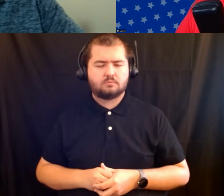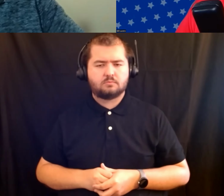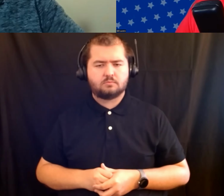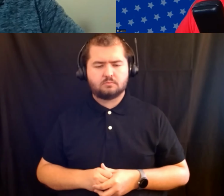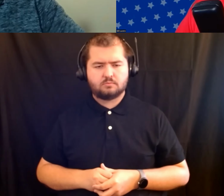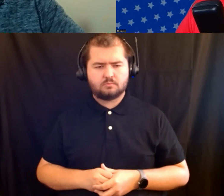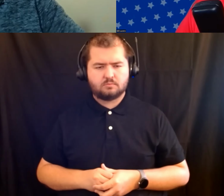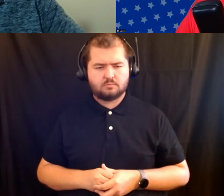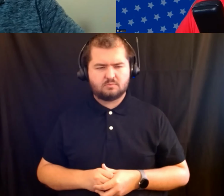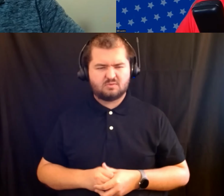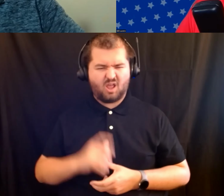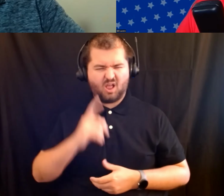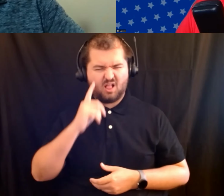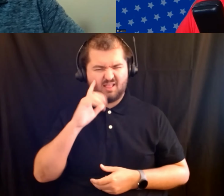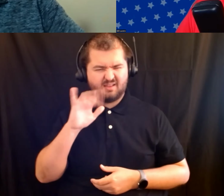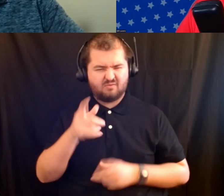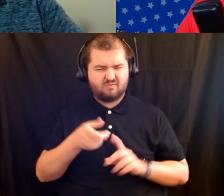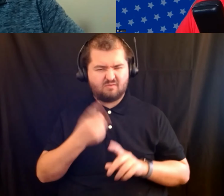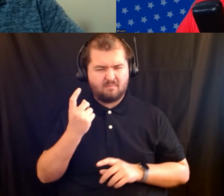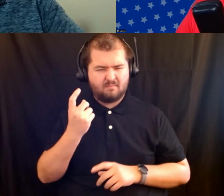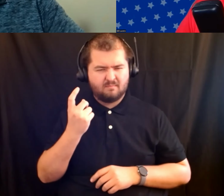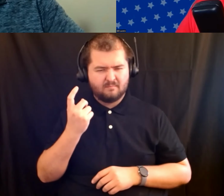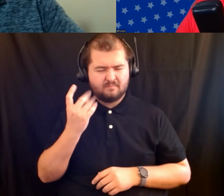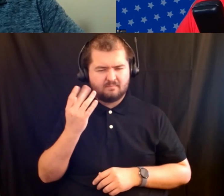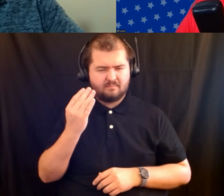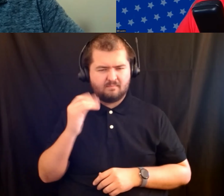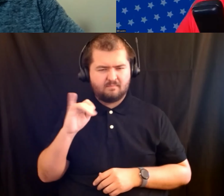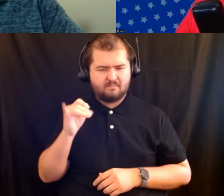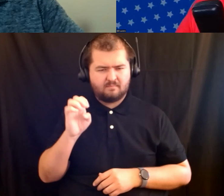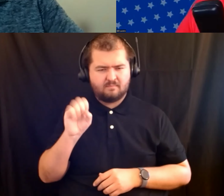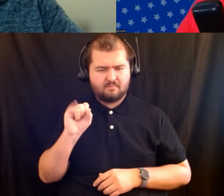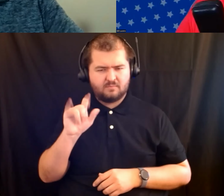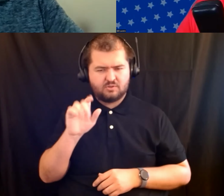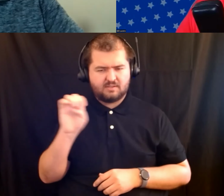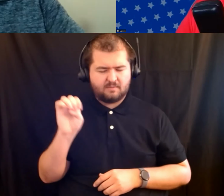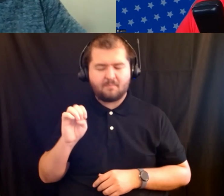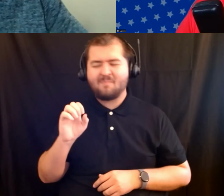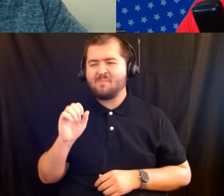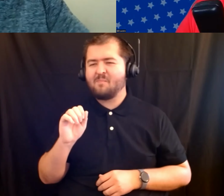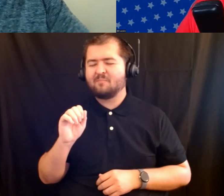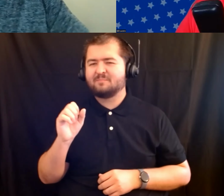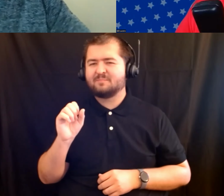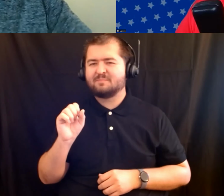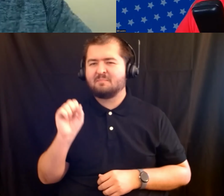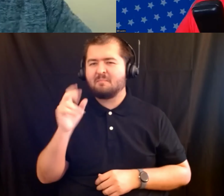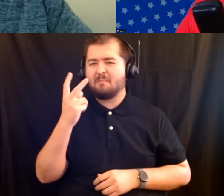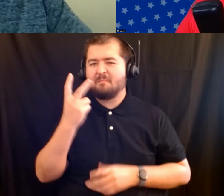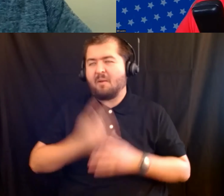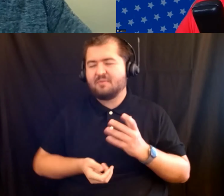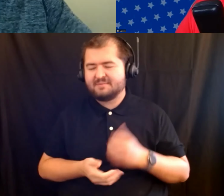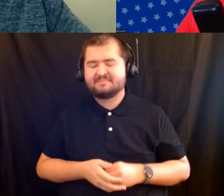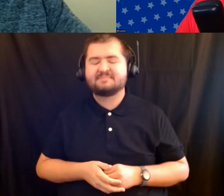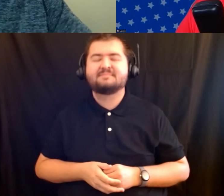I think that came from Jesse Lee. Okay. All the All above. all the above. Yeah, we've had